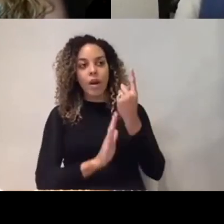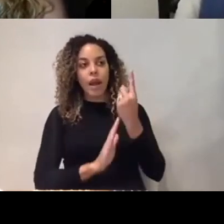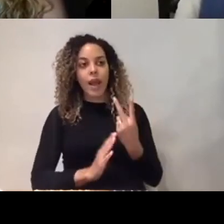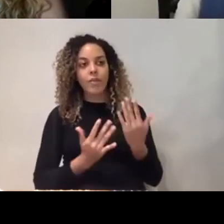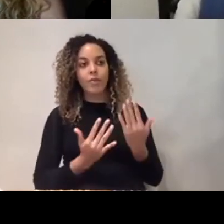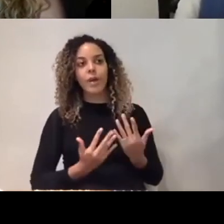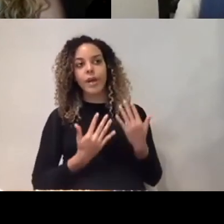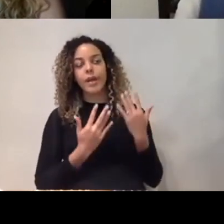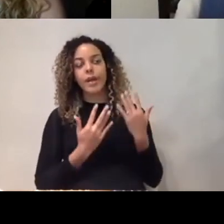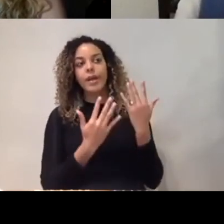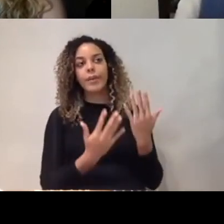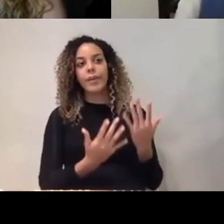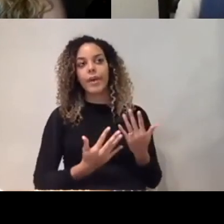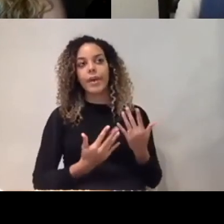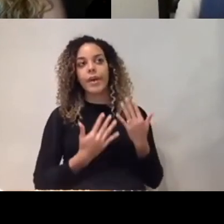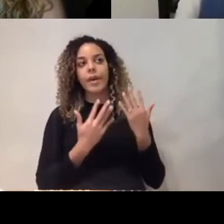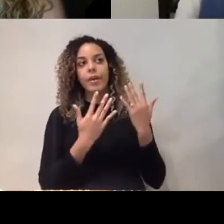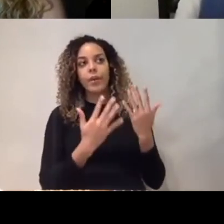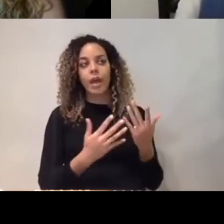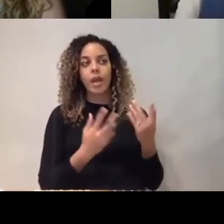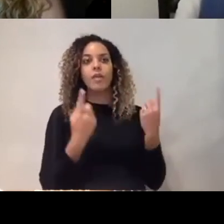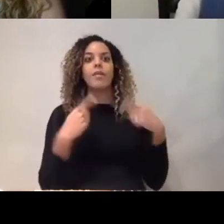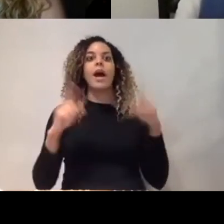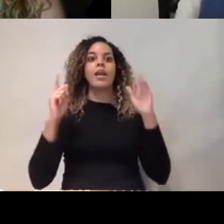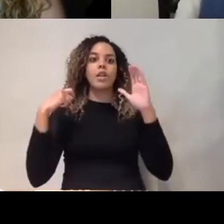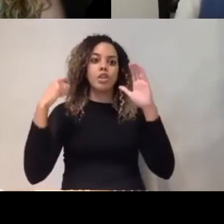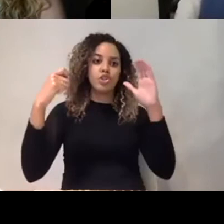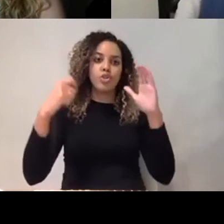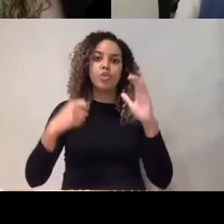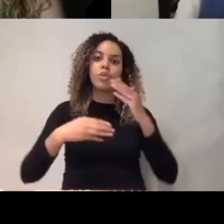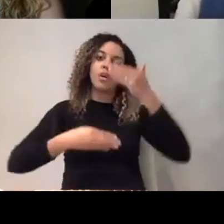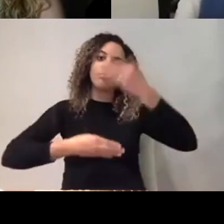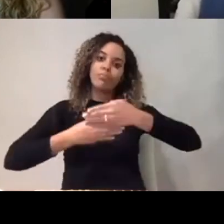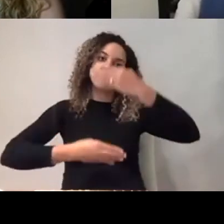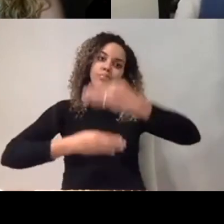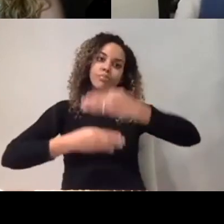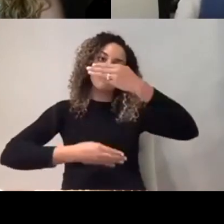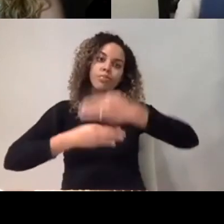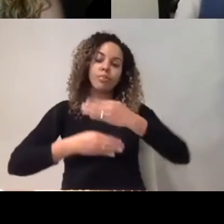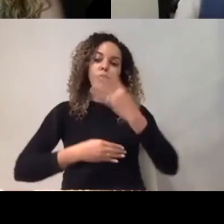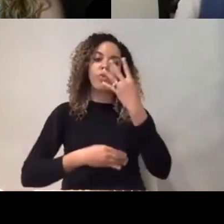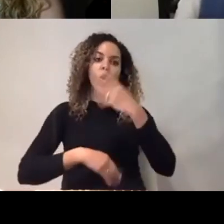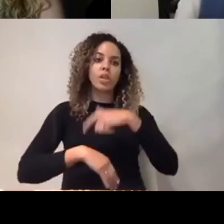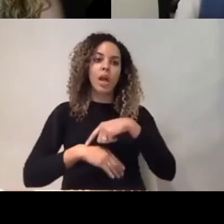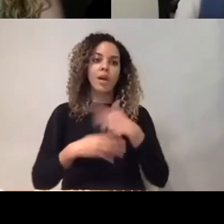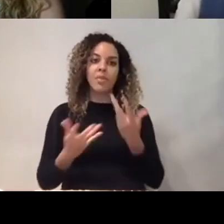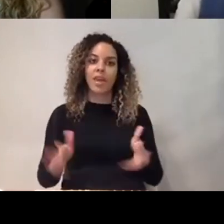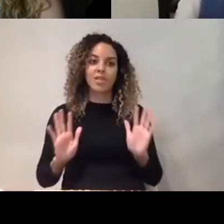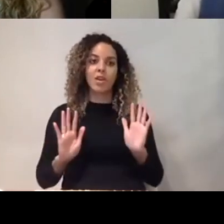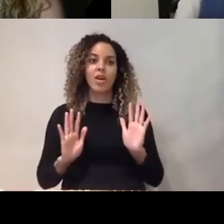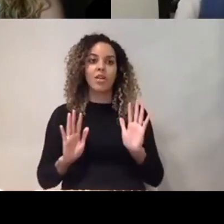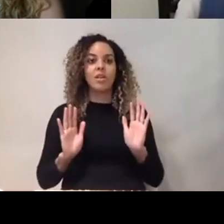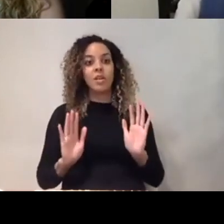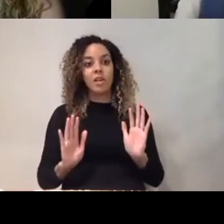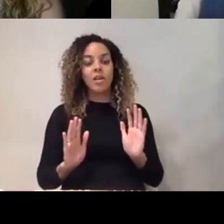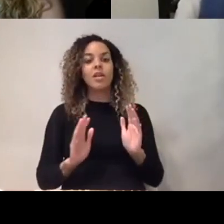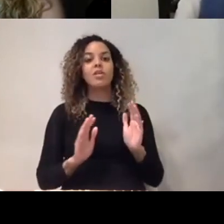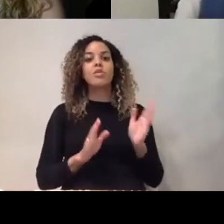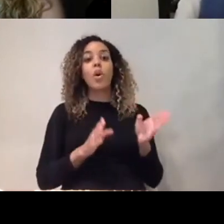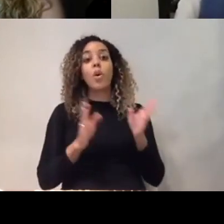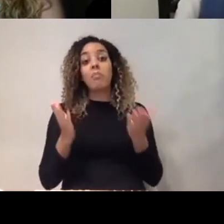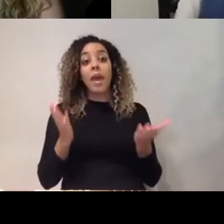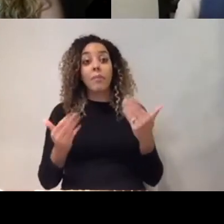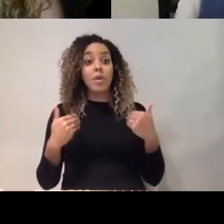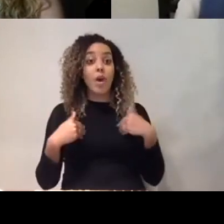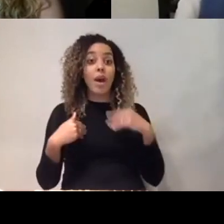it. So if you're getting a talent who, you know what, might only be able to do 3/4 of a day,